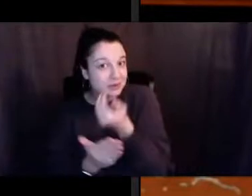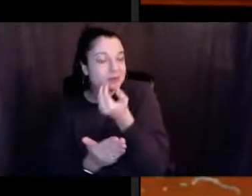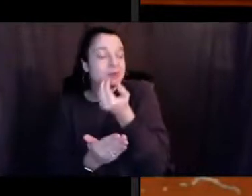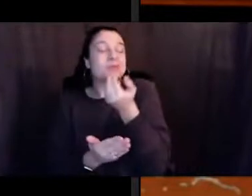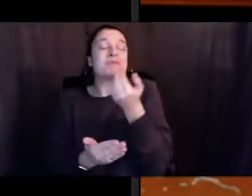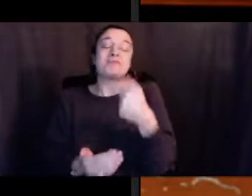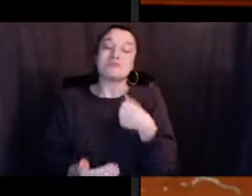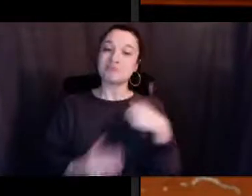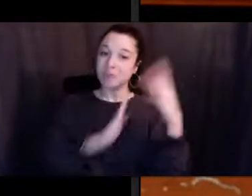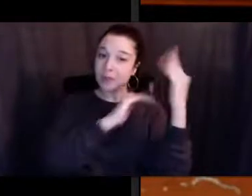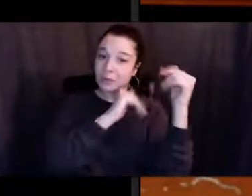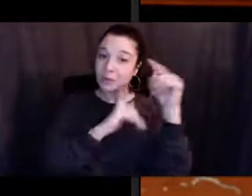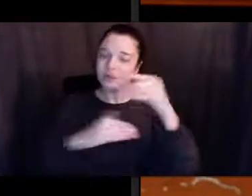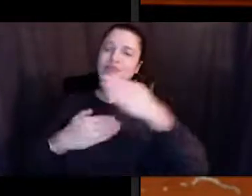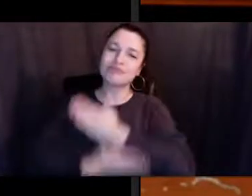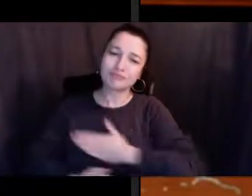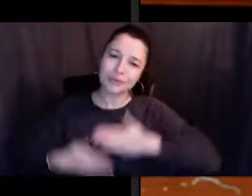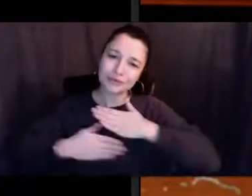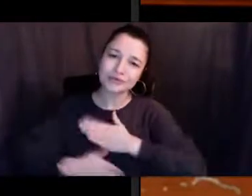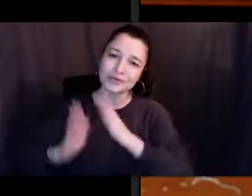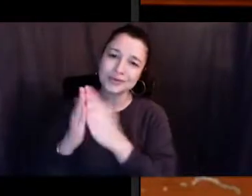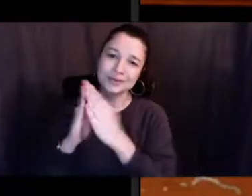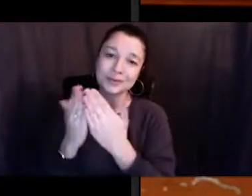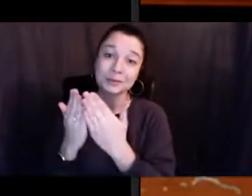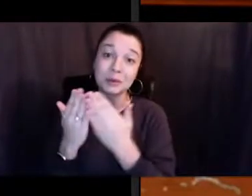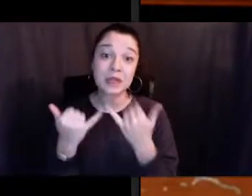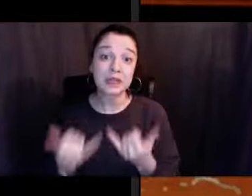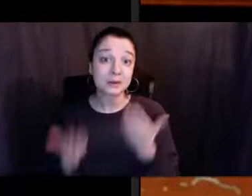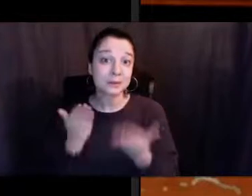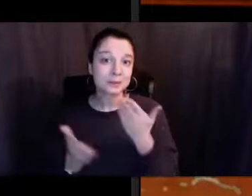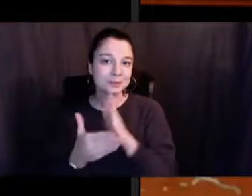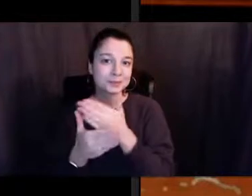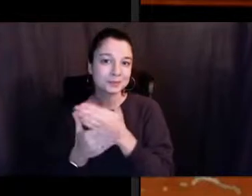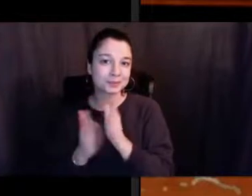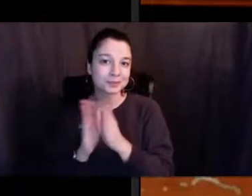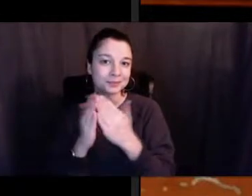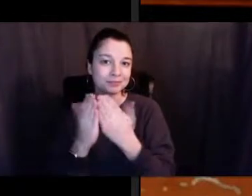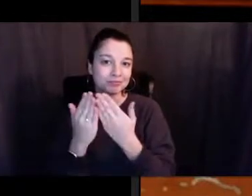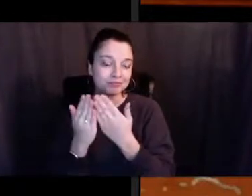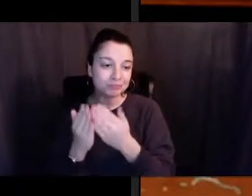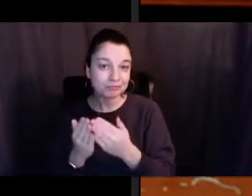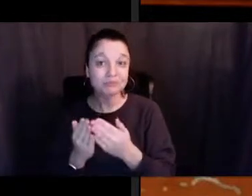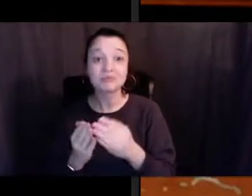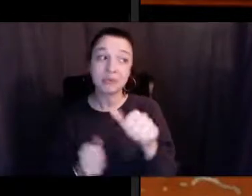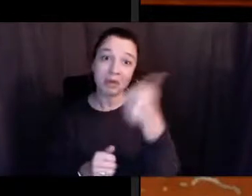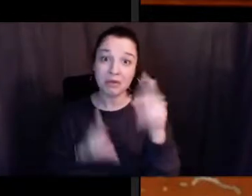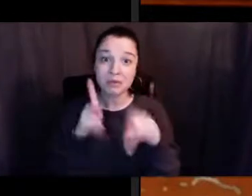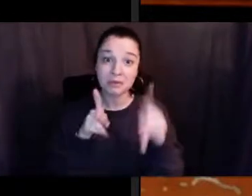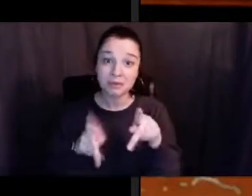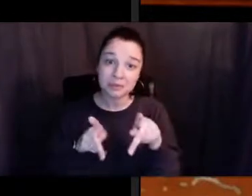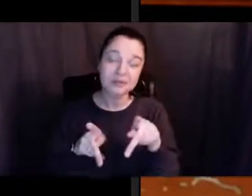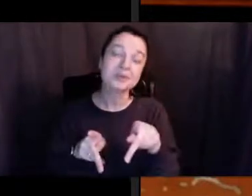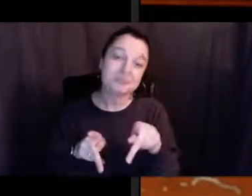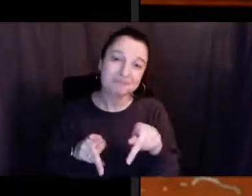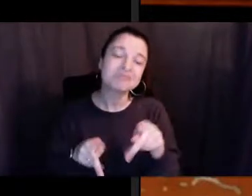books. And I hope that you can take this book and share it with your family and share it with your friends and get as much out of it as I did. I'm so